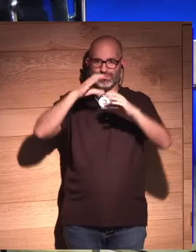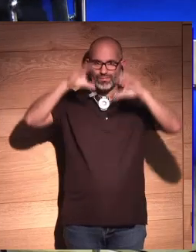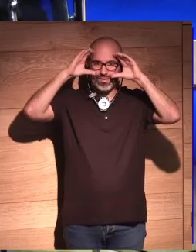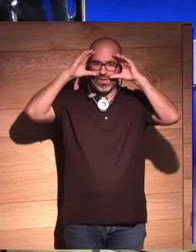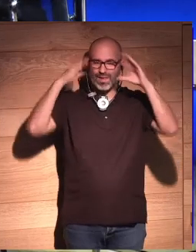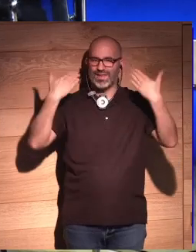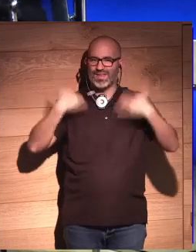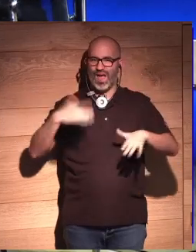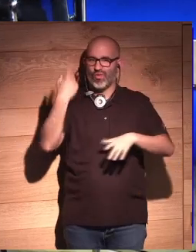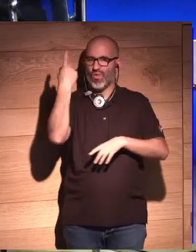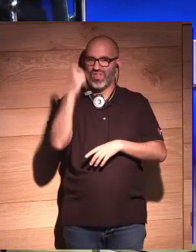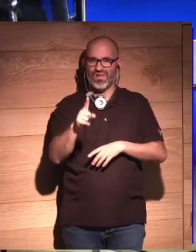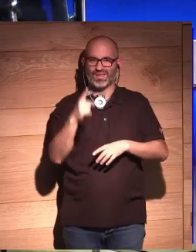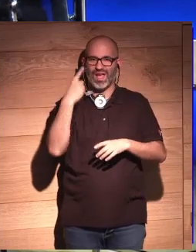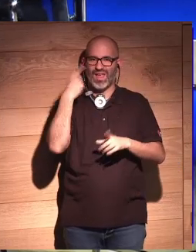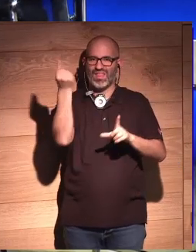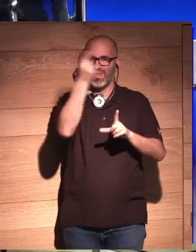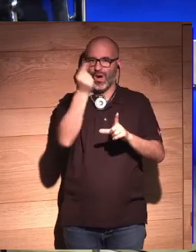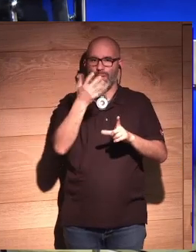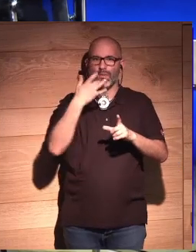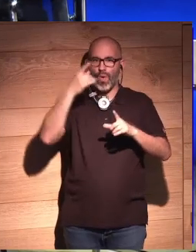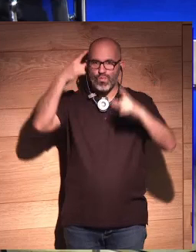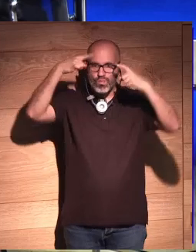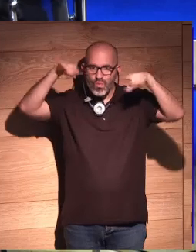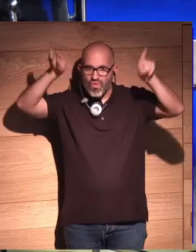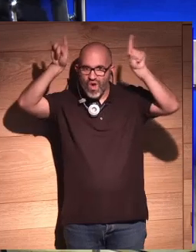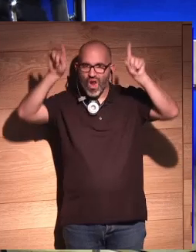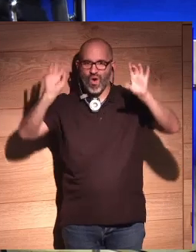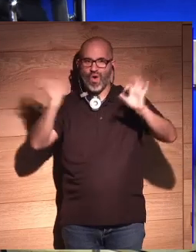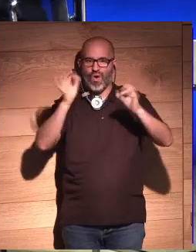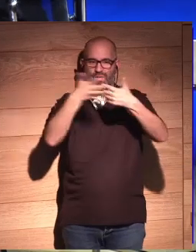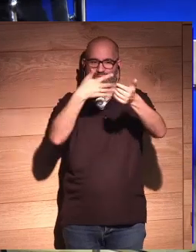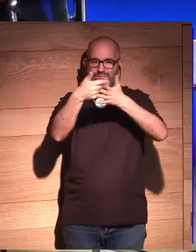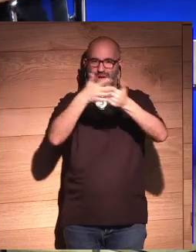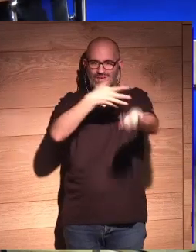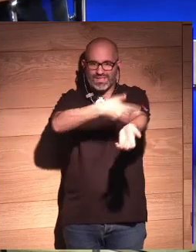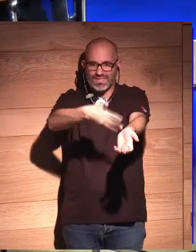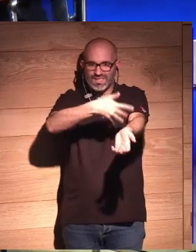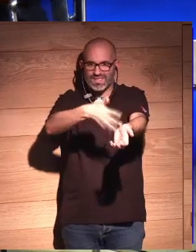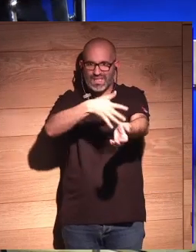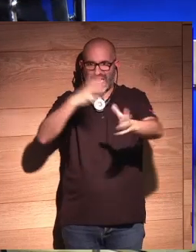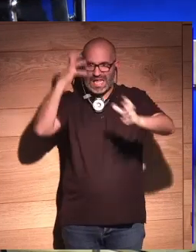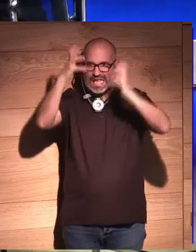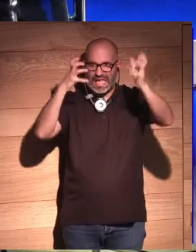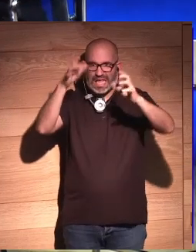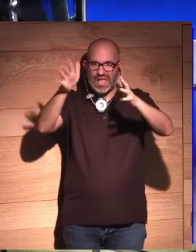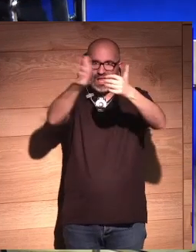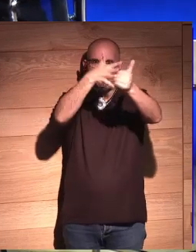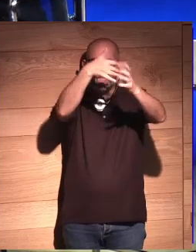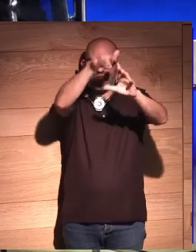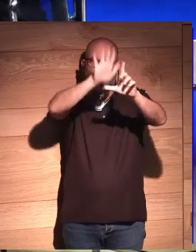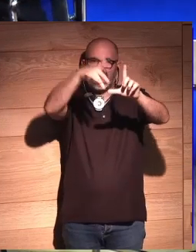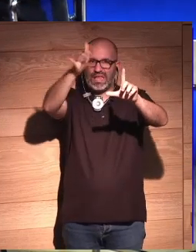a buffalo anymore because, you know, we've gone through a lot of other, you know, painting and sketching and